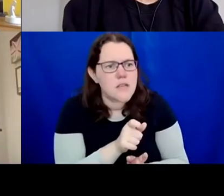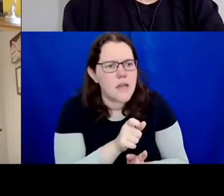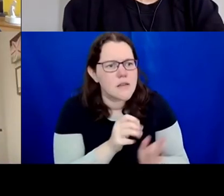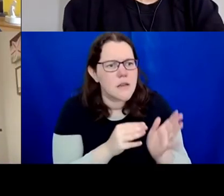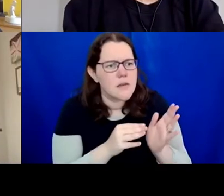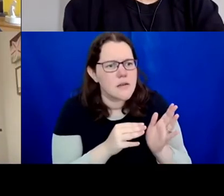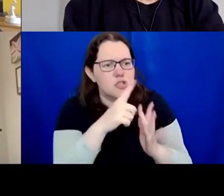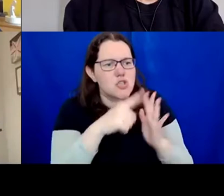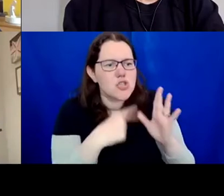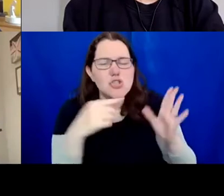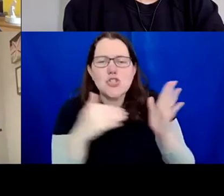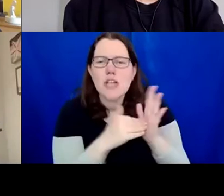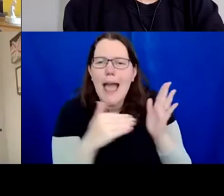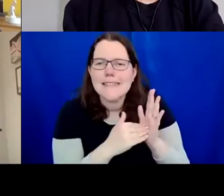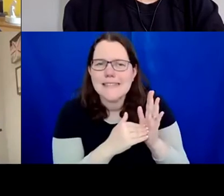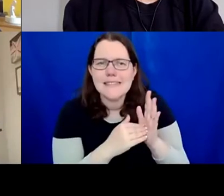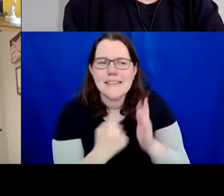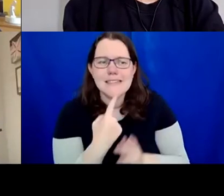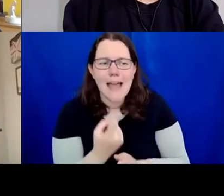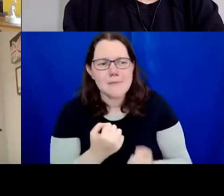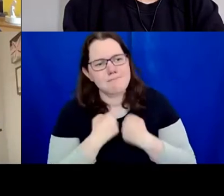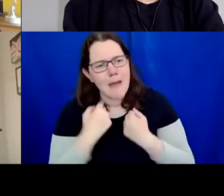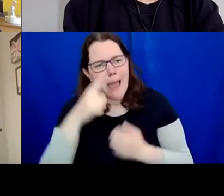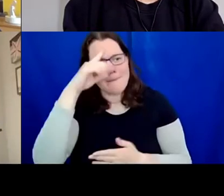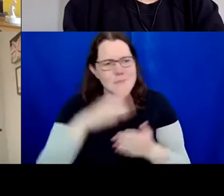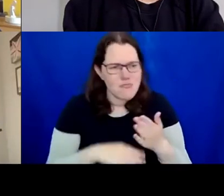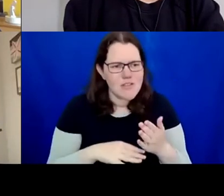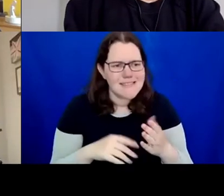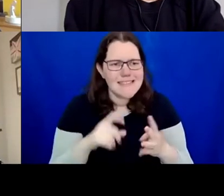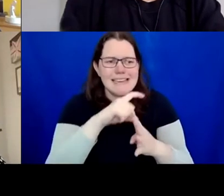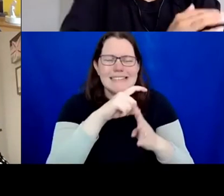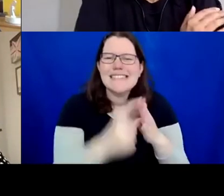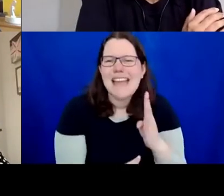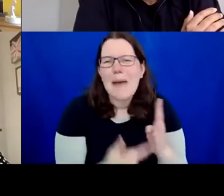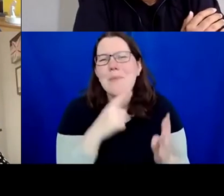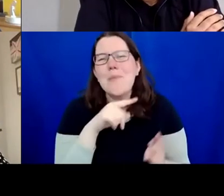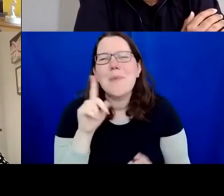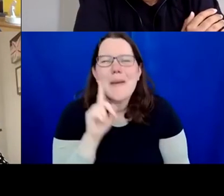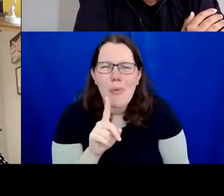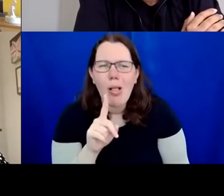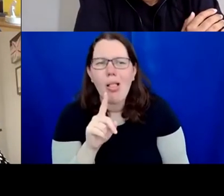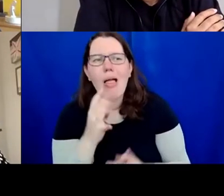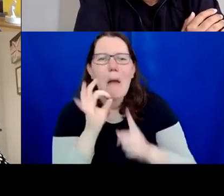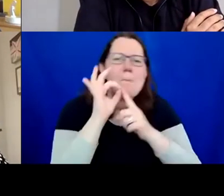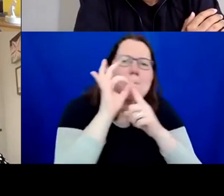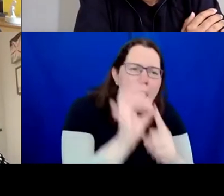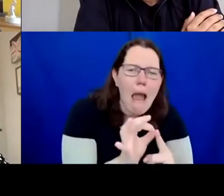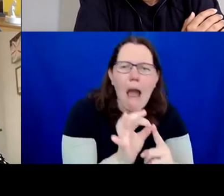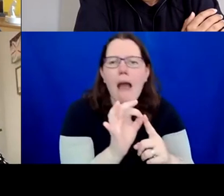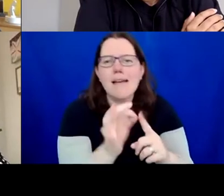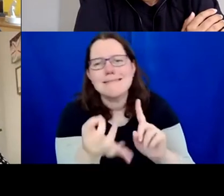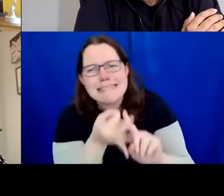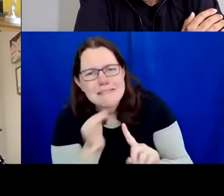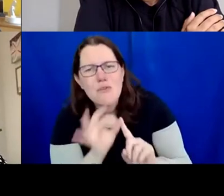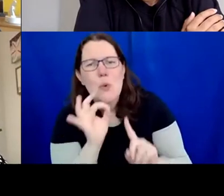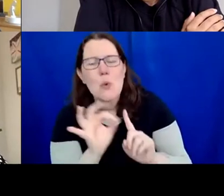regularly given flimsy excuses around level of experience when applying, interviewing for work we can do easily